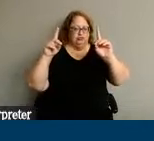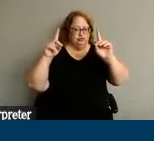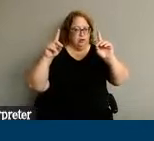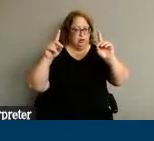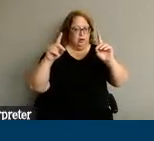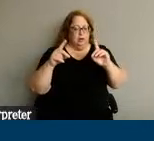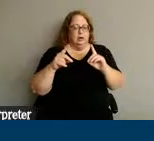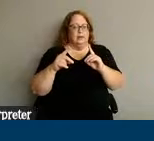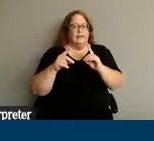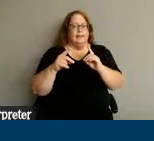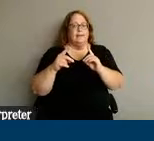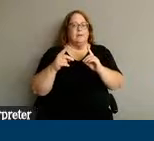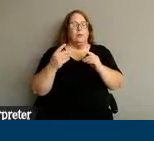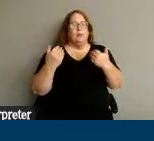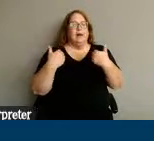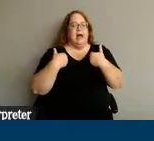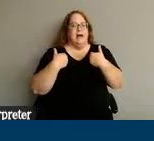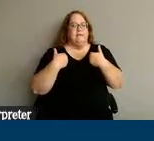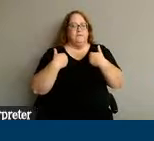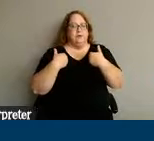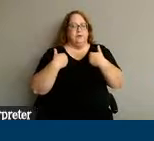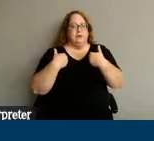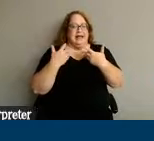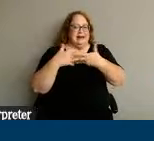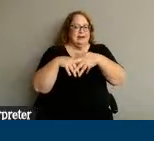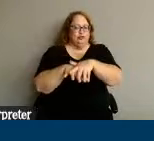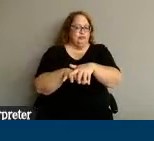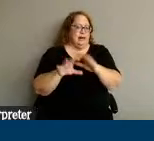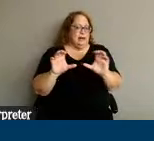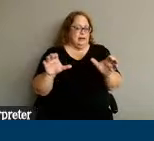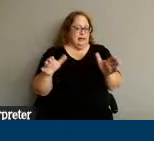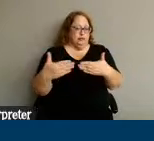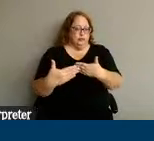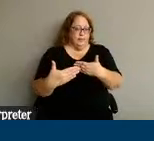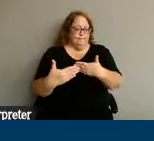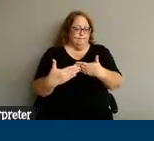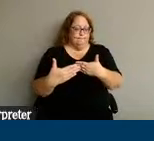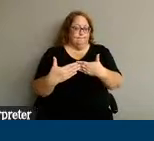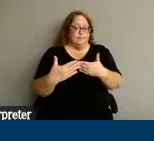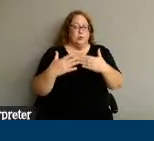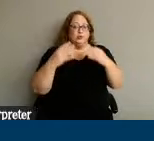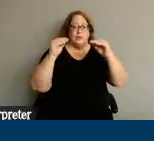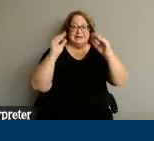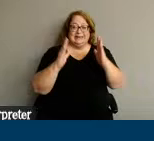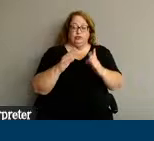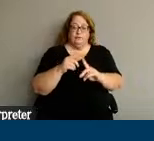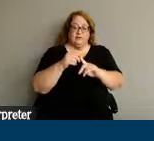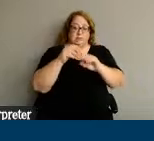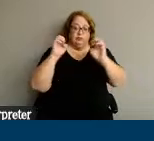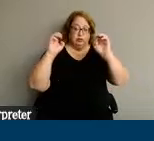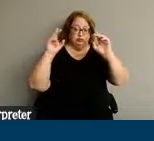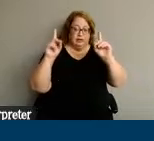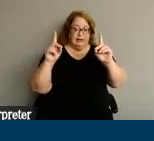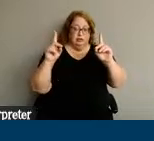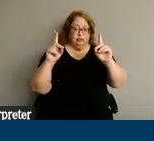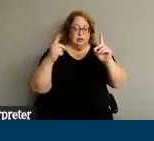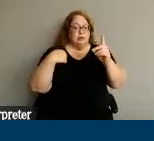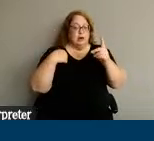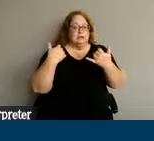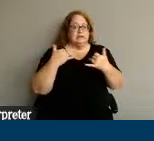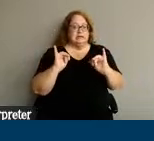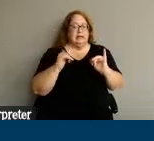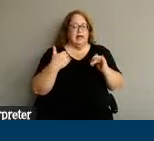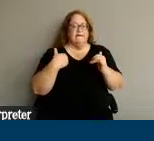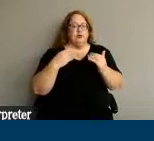setting, we will have what is an integrated classroom. So as a teacher of special education, I still